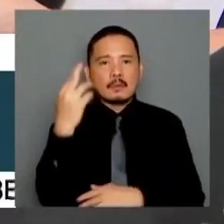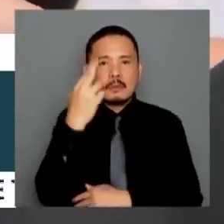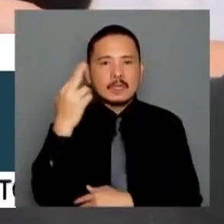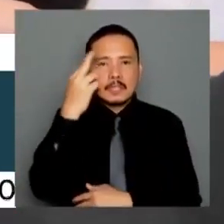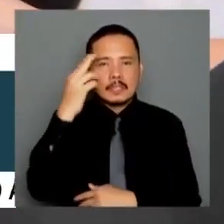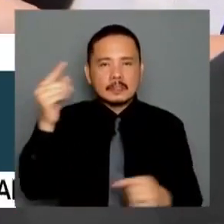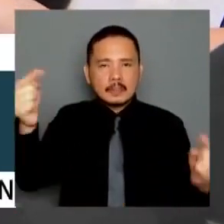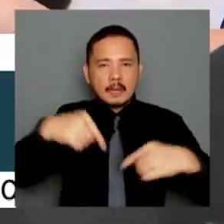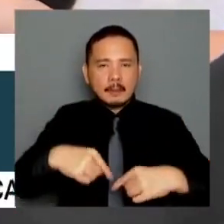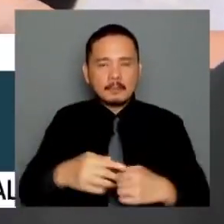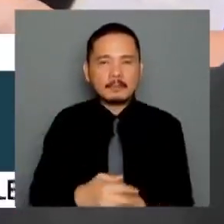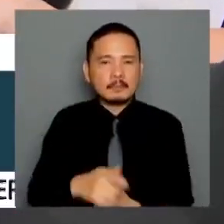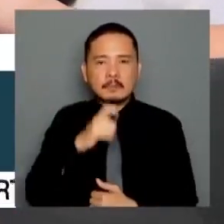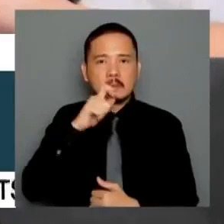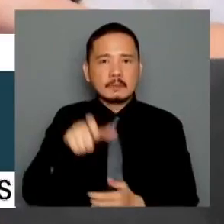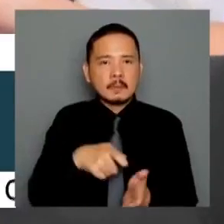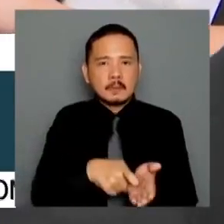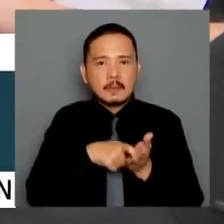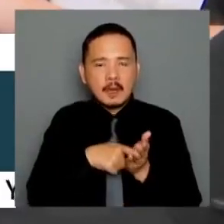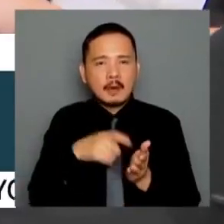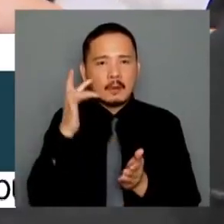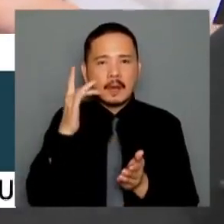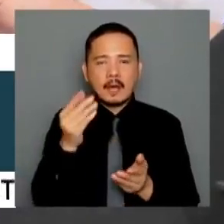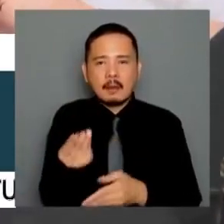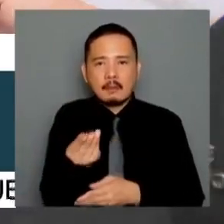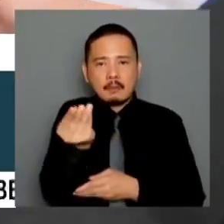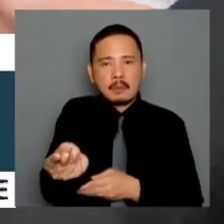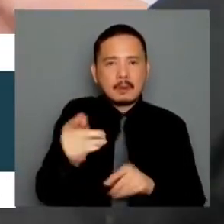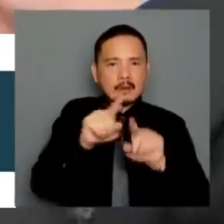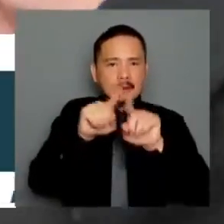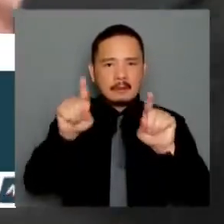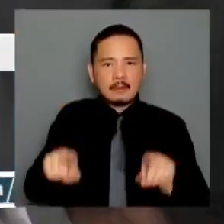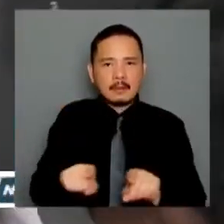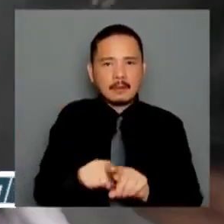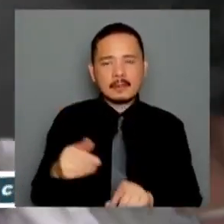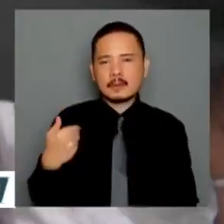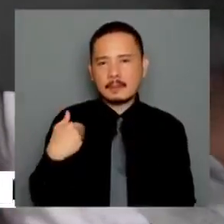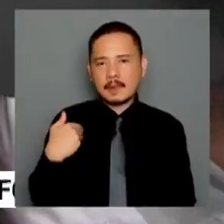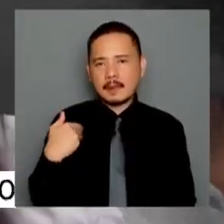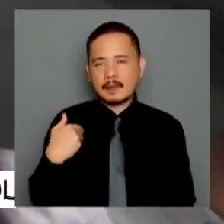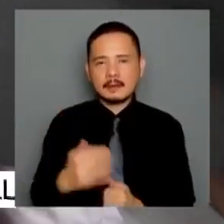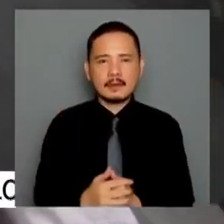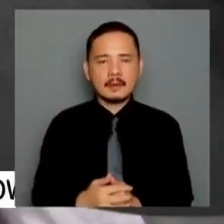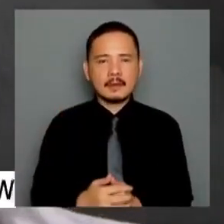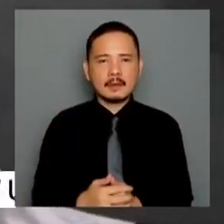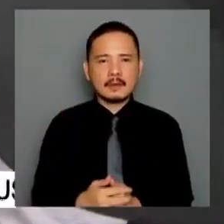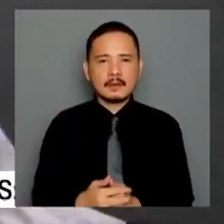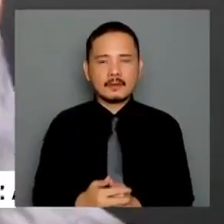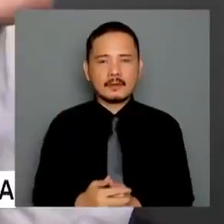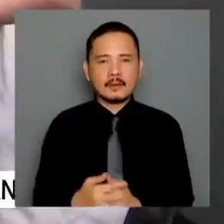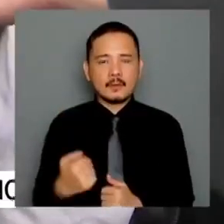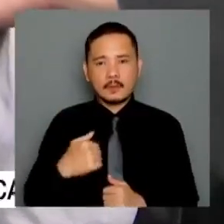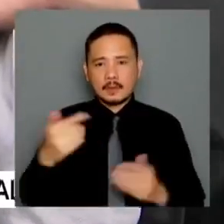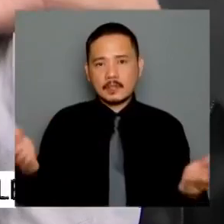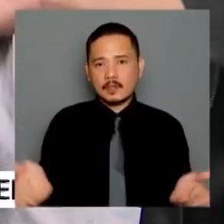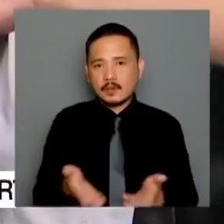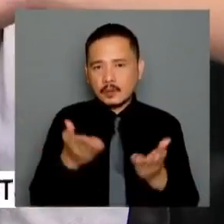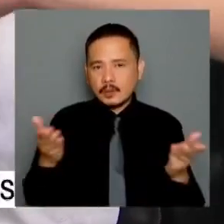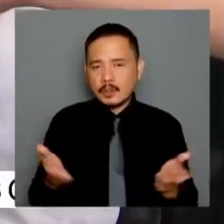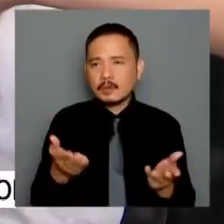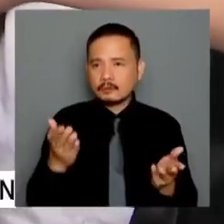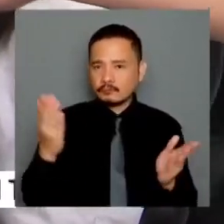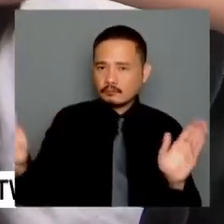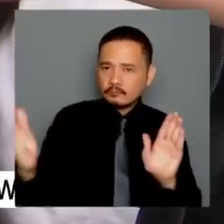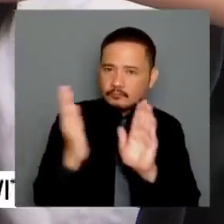to appear kasi hindi pa nasa-serve sa kanyang subpoena. So we just appeared in deference to the members of the prosecuting panel